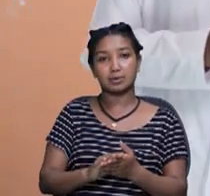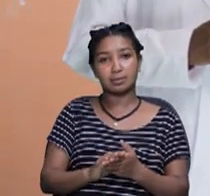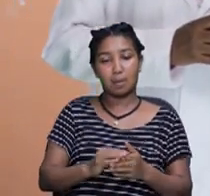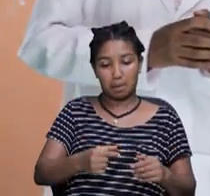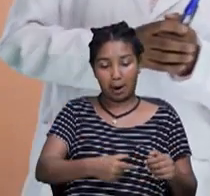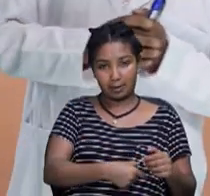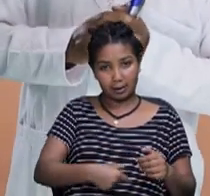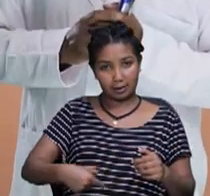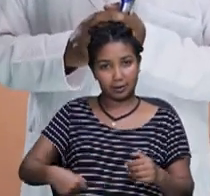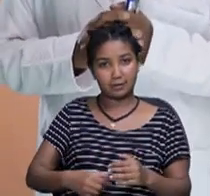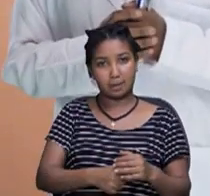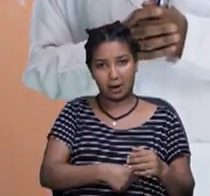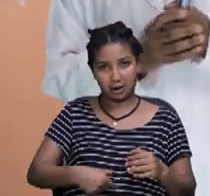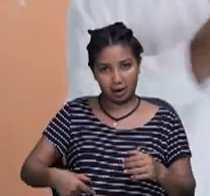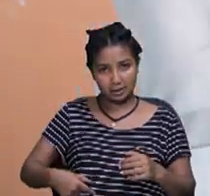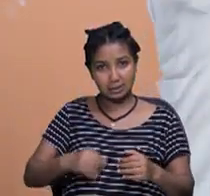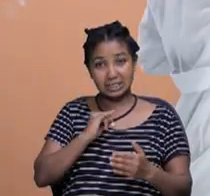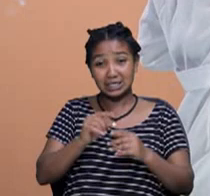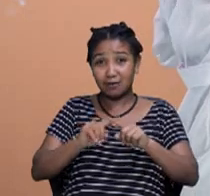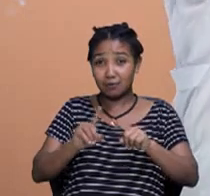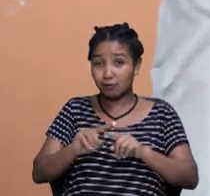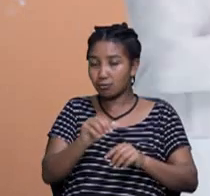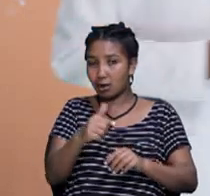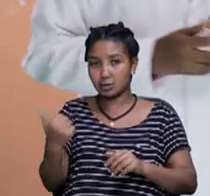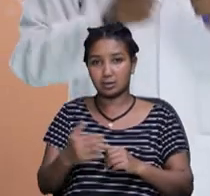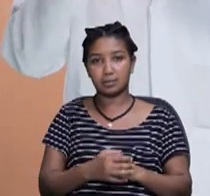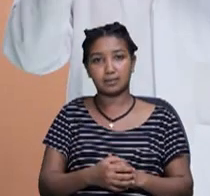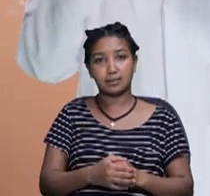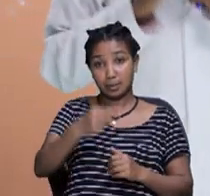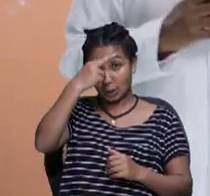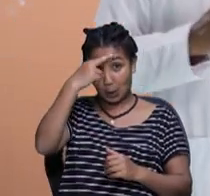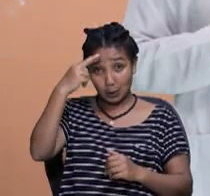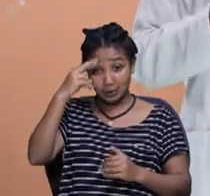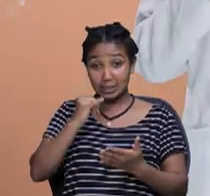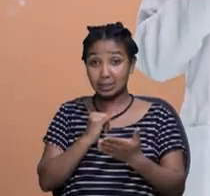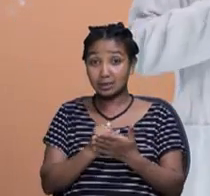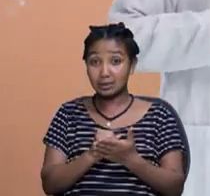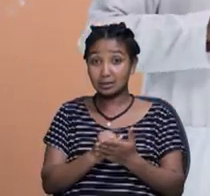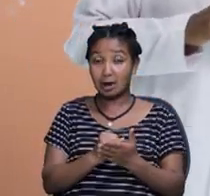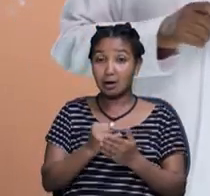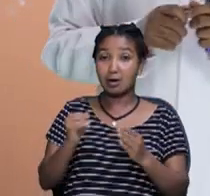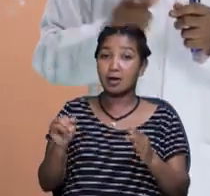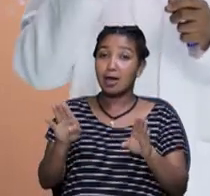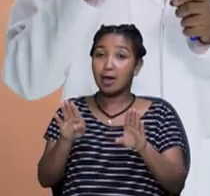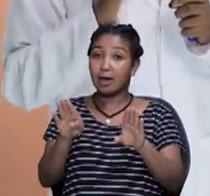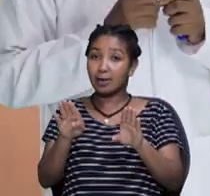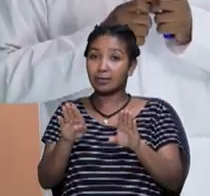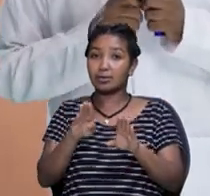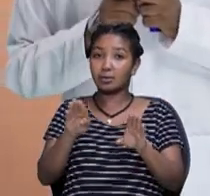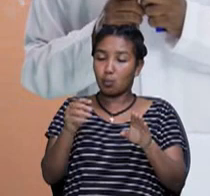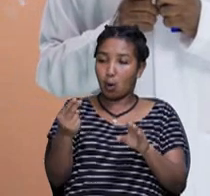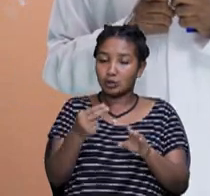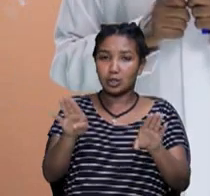pancreas. Pancreas is different from the other because it is an exocrine and